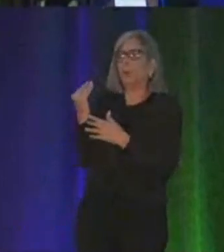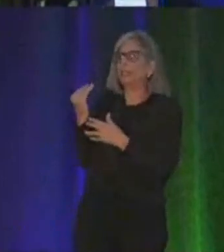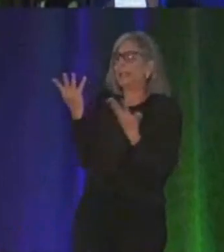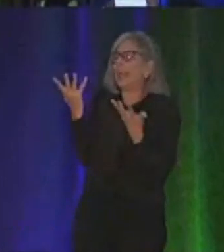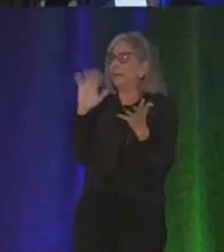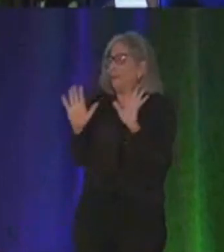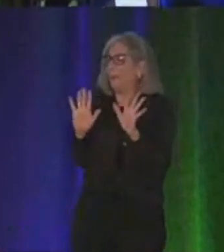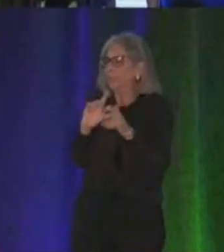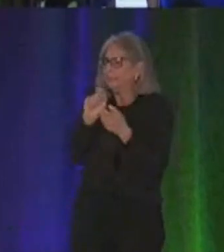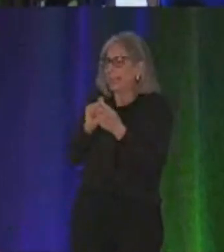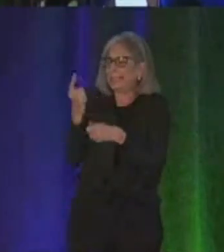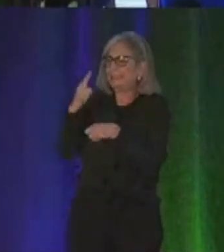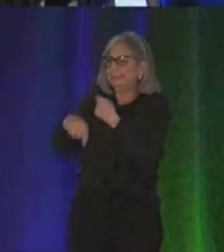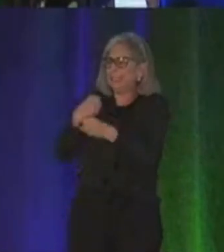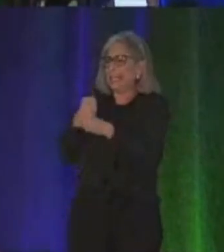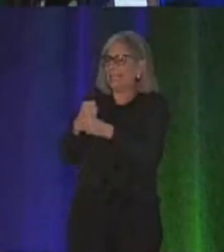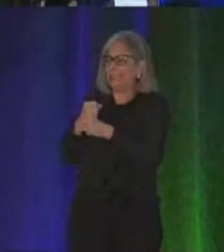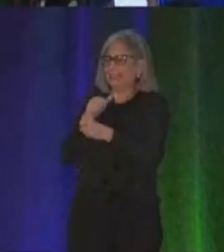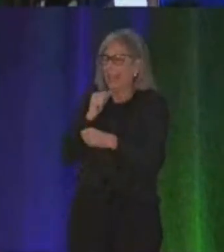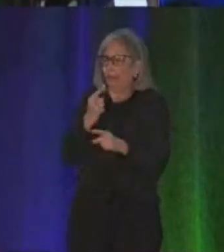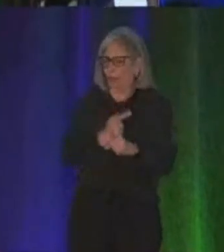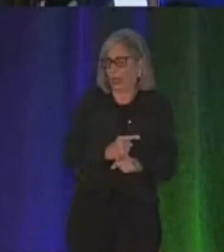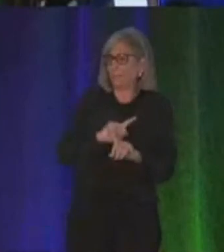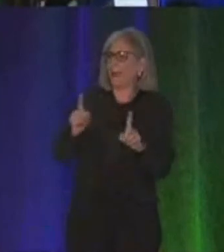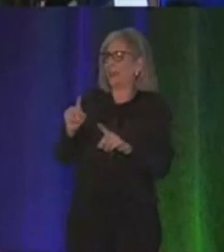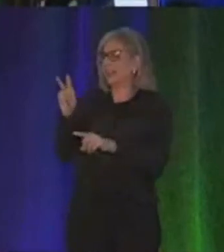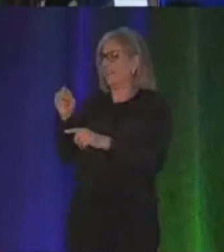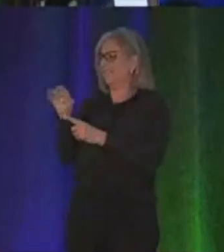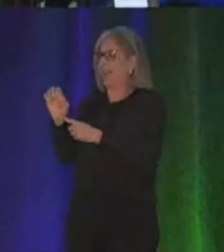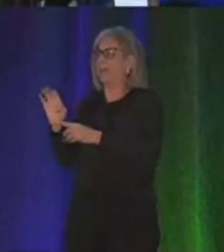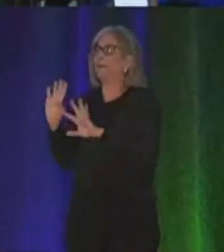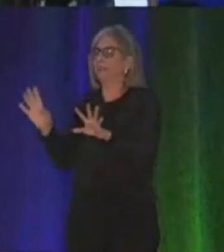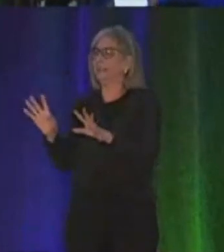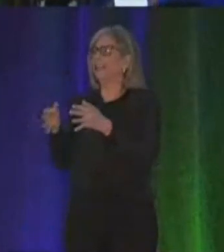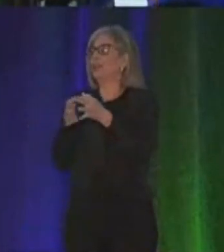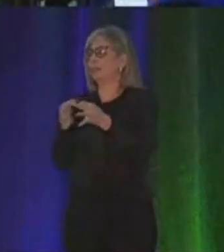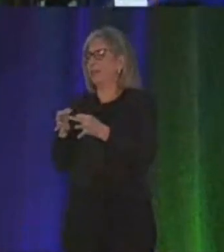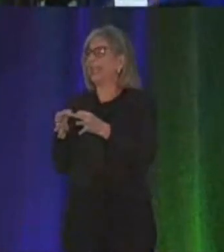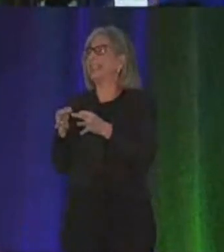Like I said, this talk is not going to be accurate. It's more about the vibe over the accuracy.